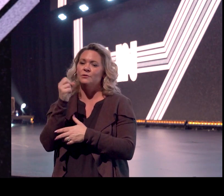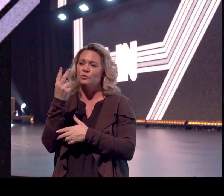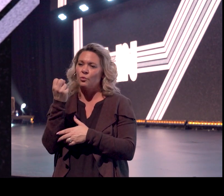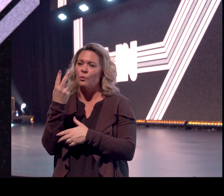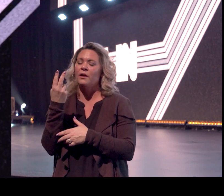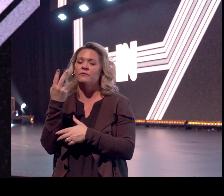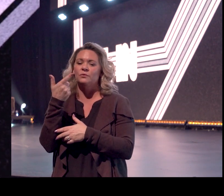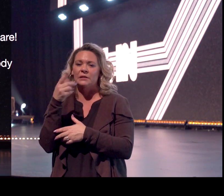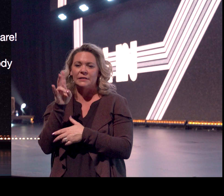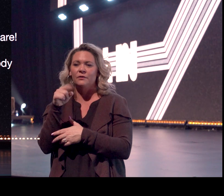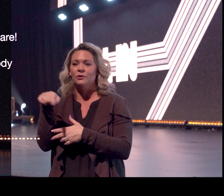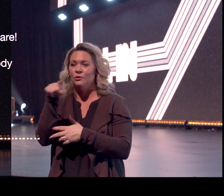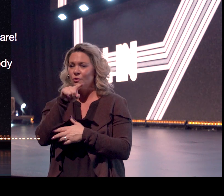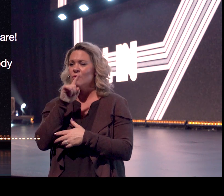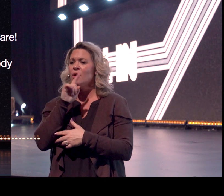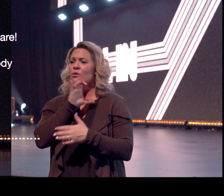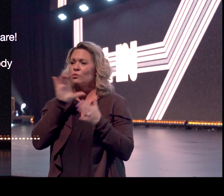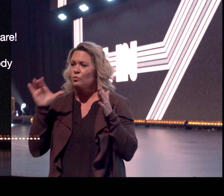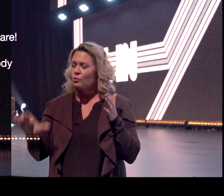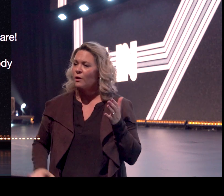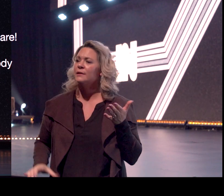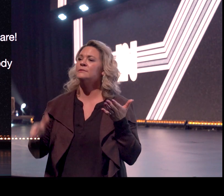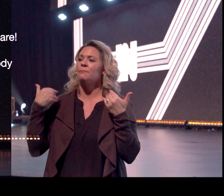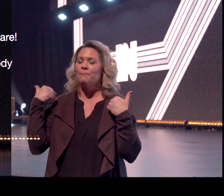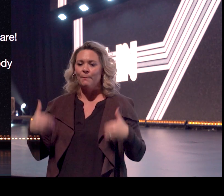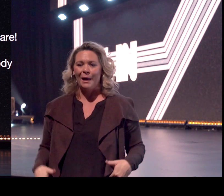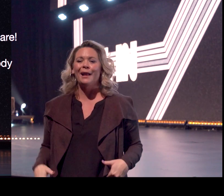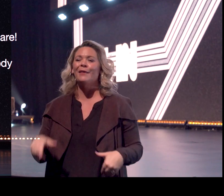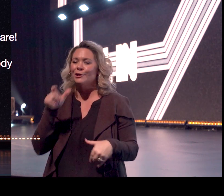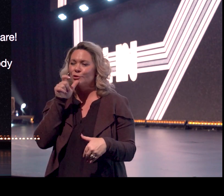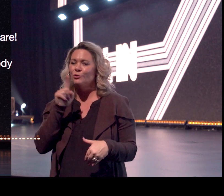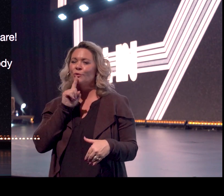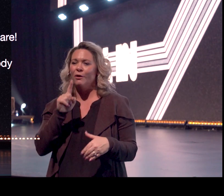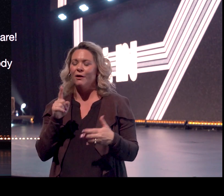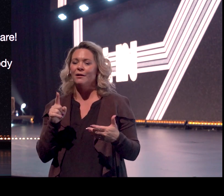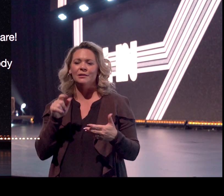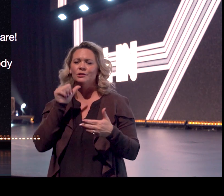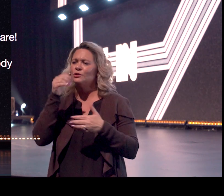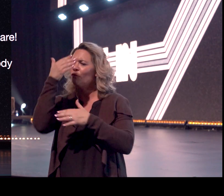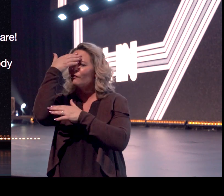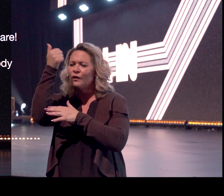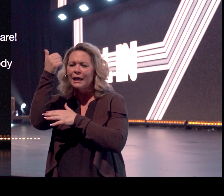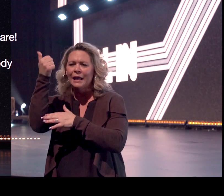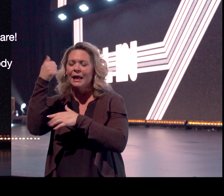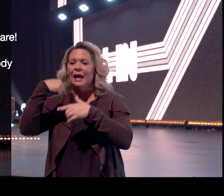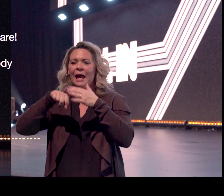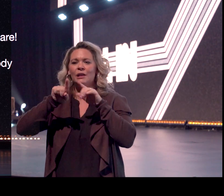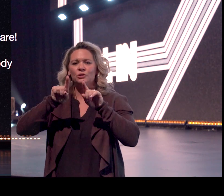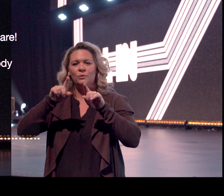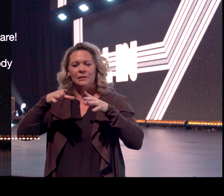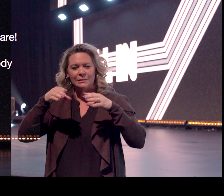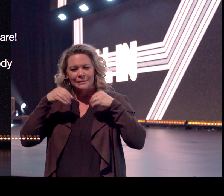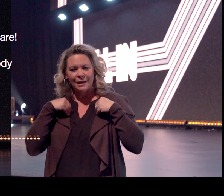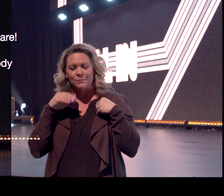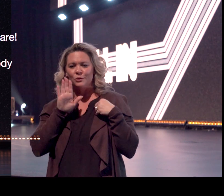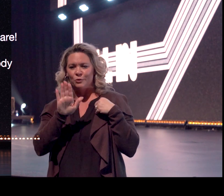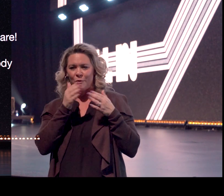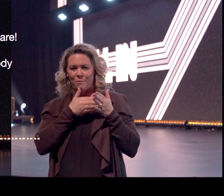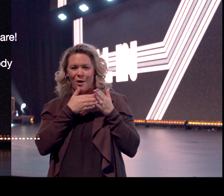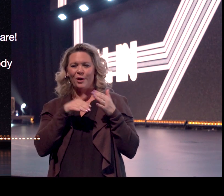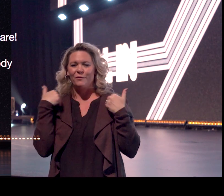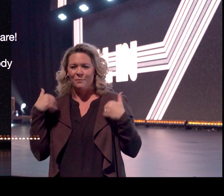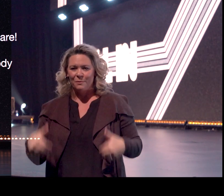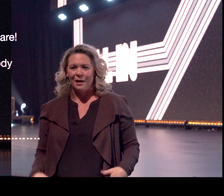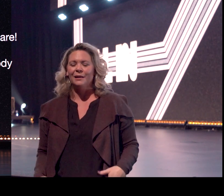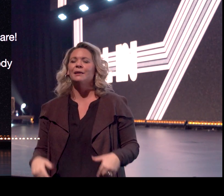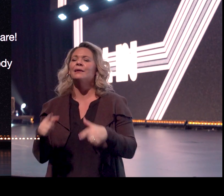12:27, you are Christ's body. It's who you are. You must never forget this, and only as you accept your part